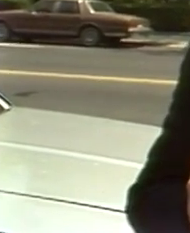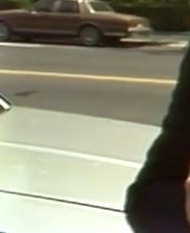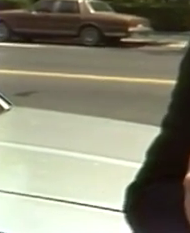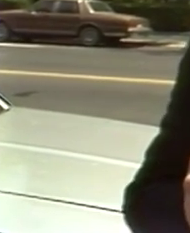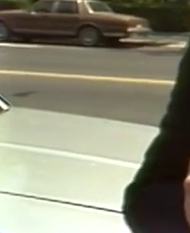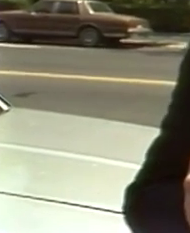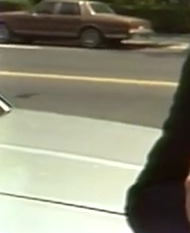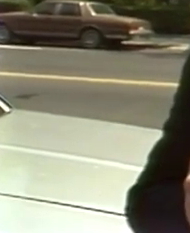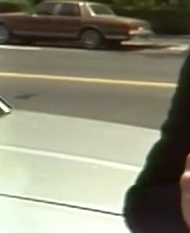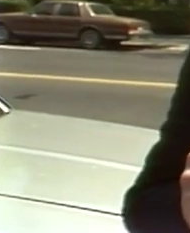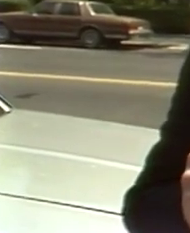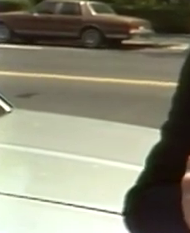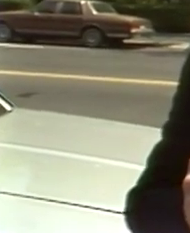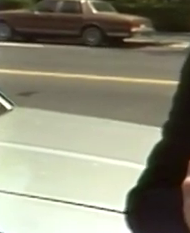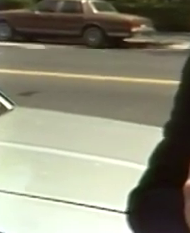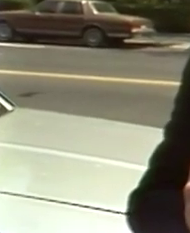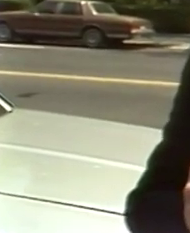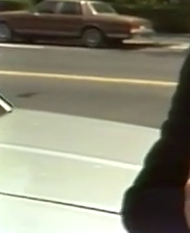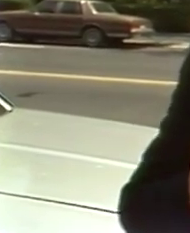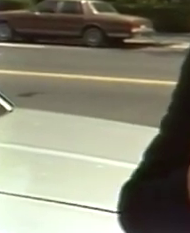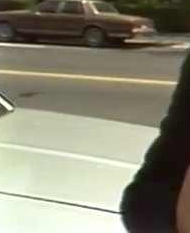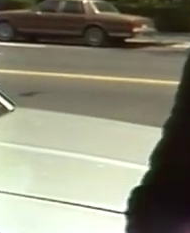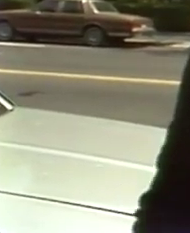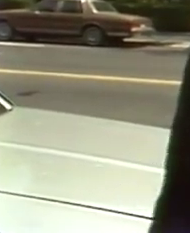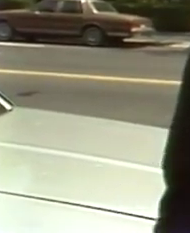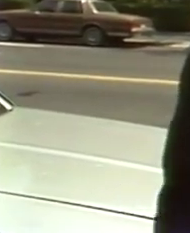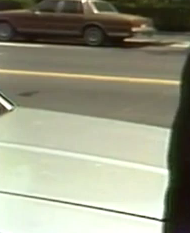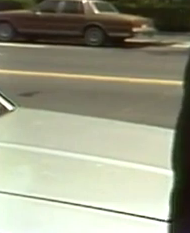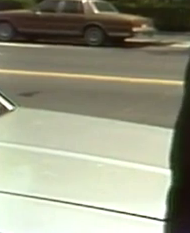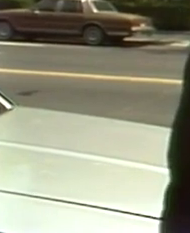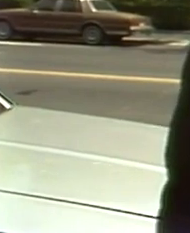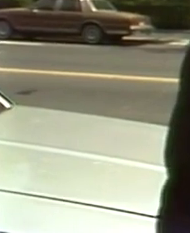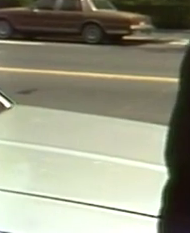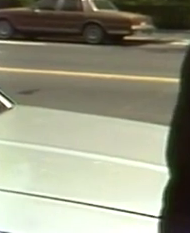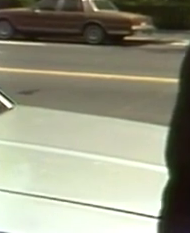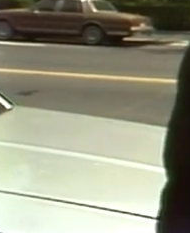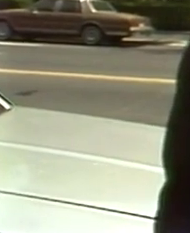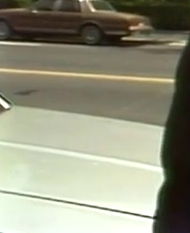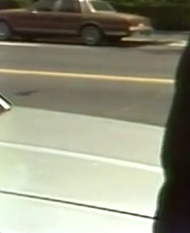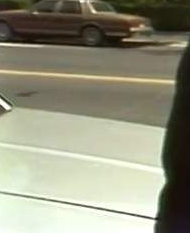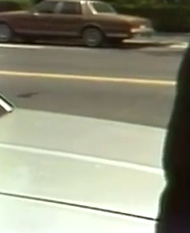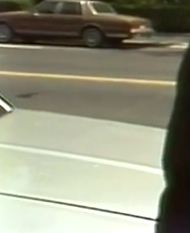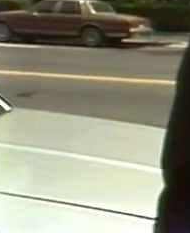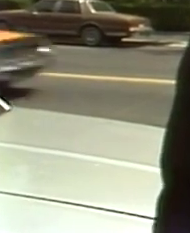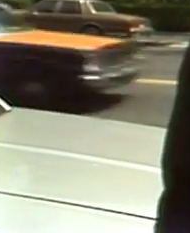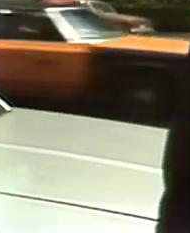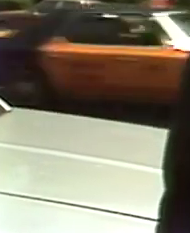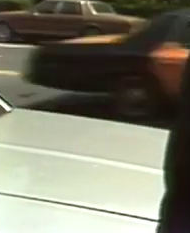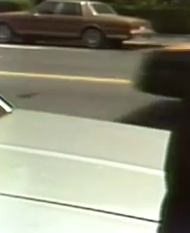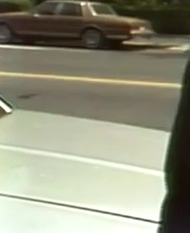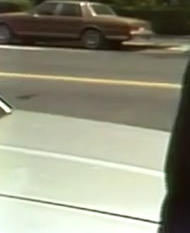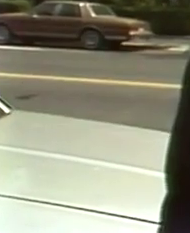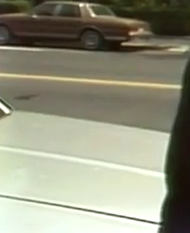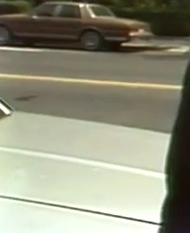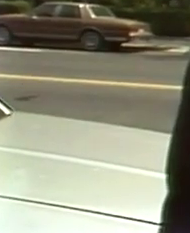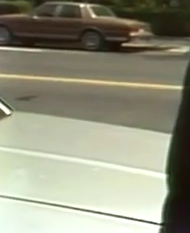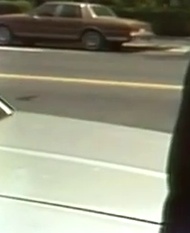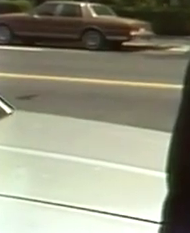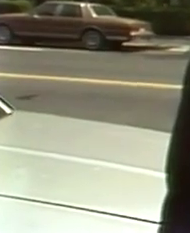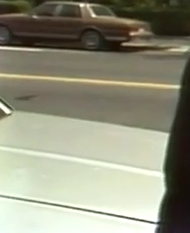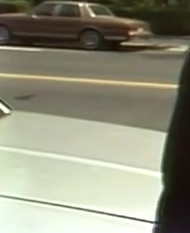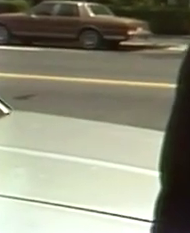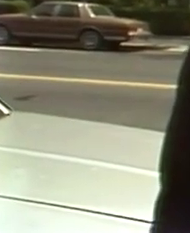since 1917, the Bolshevik Revolution. Best stated by Mr. Khrushchev when he said many years ago, "We will bury